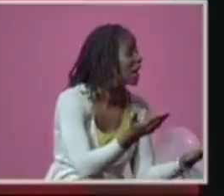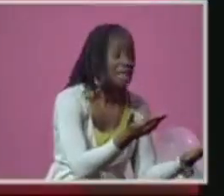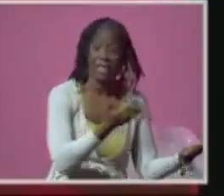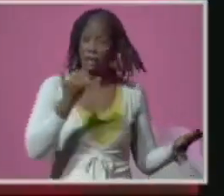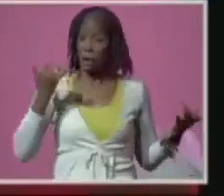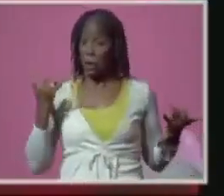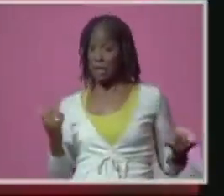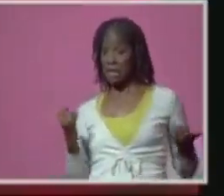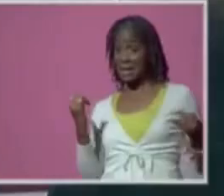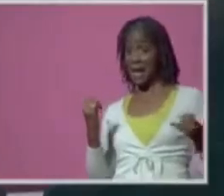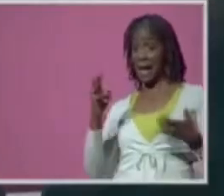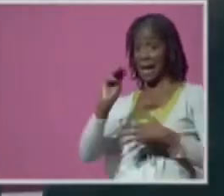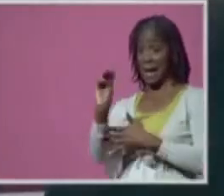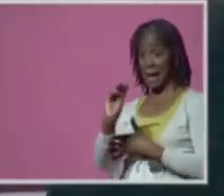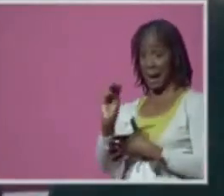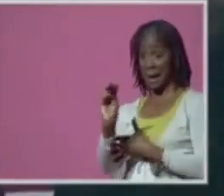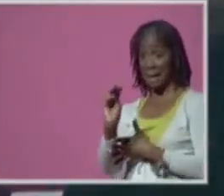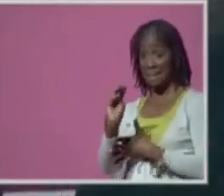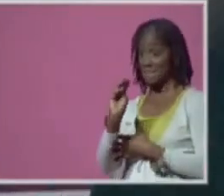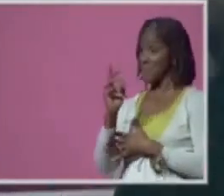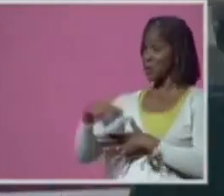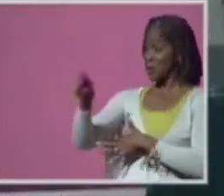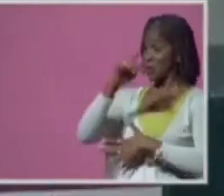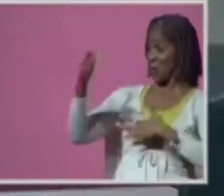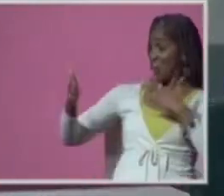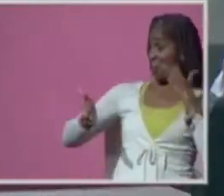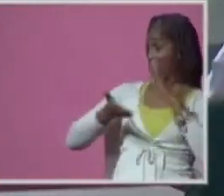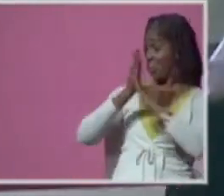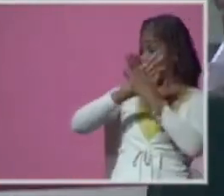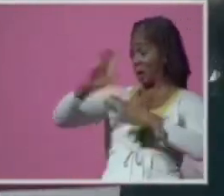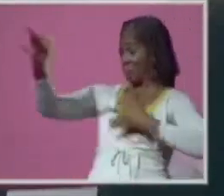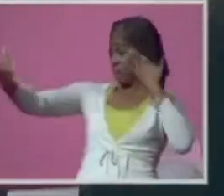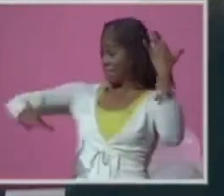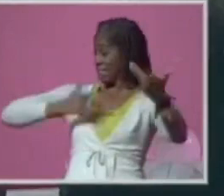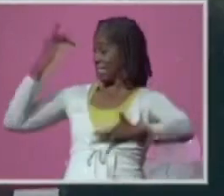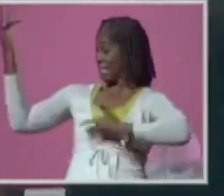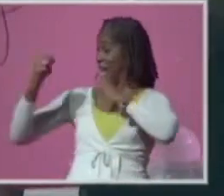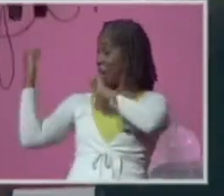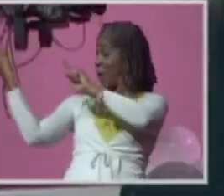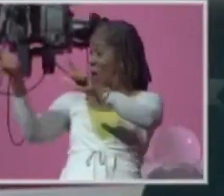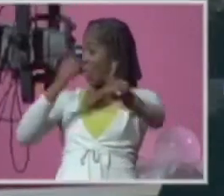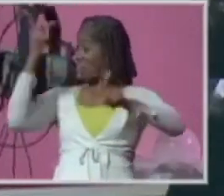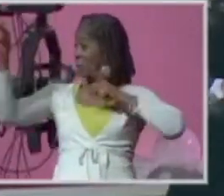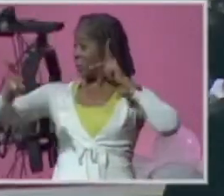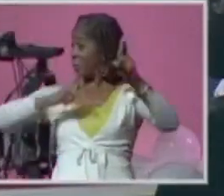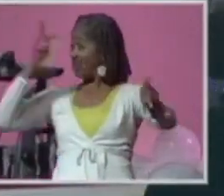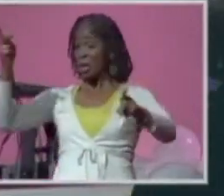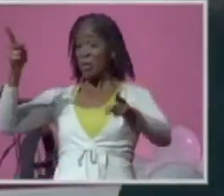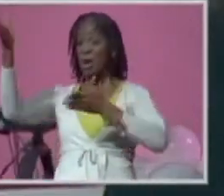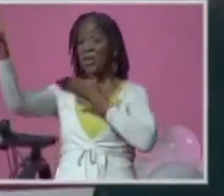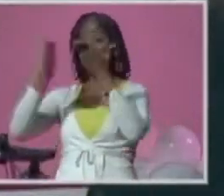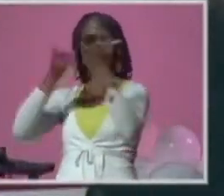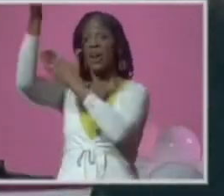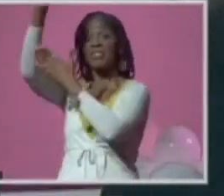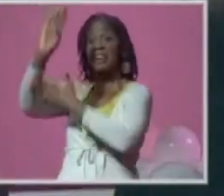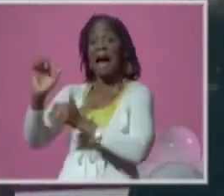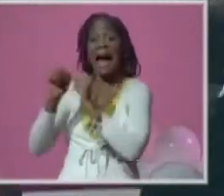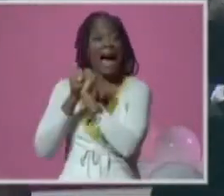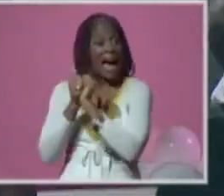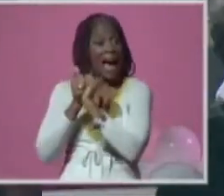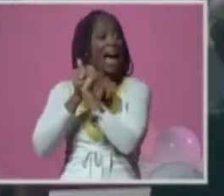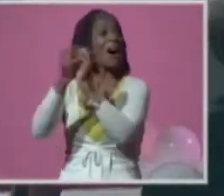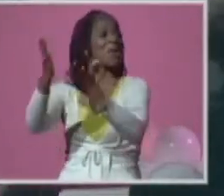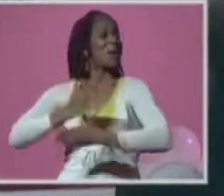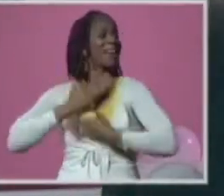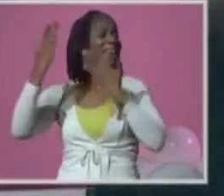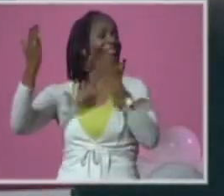So make a joyful noise unto the Lord, all ye lands. Serve the Lord